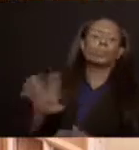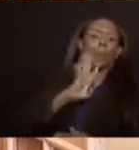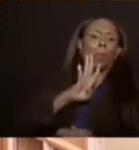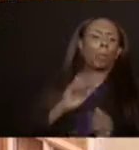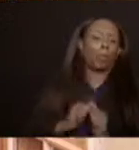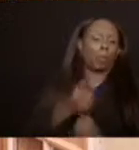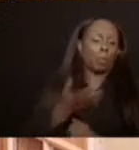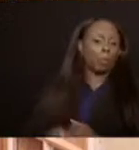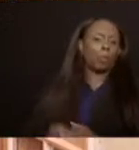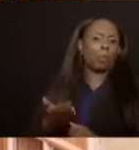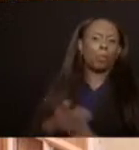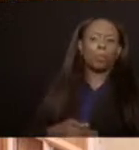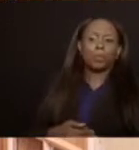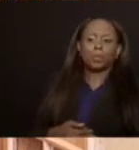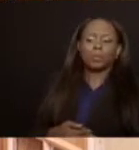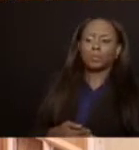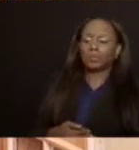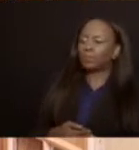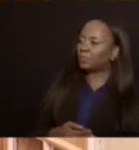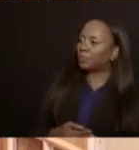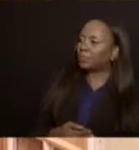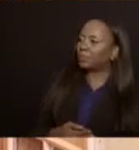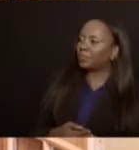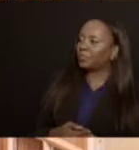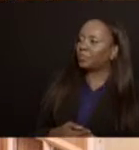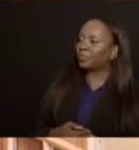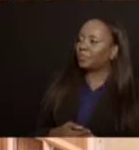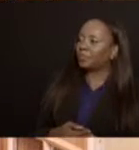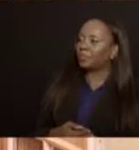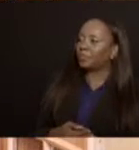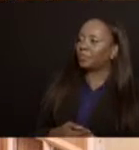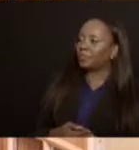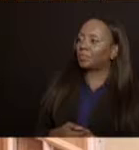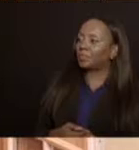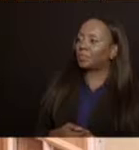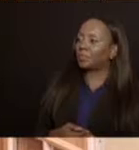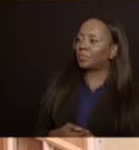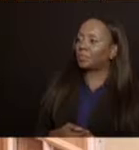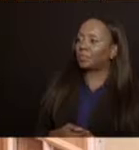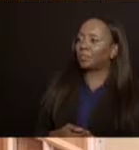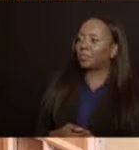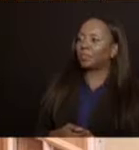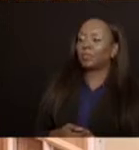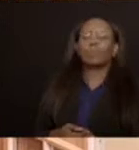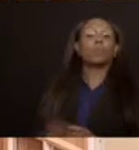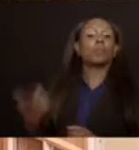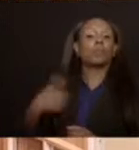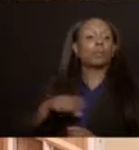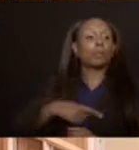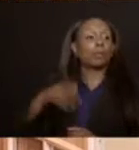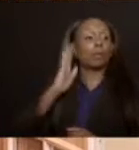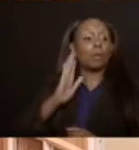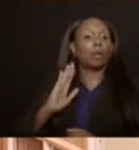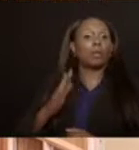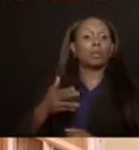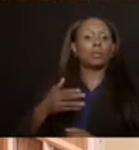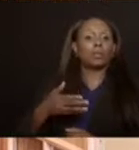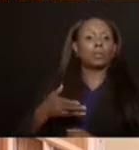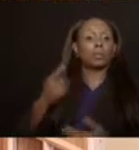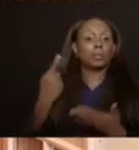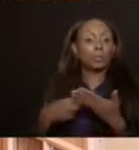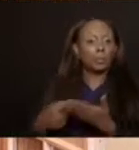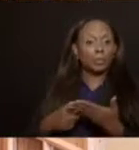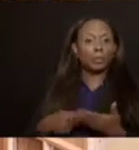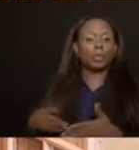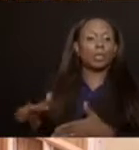line is that, as I've said to you throughout this entire thing, we are going to speak and share as much as possible. But today, I